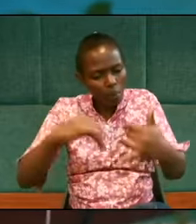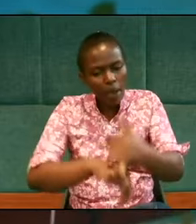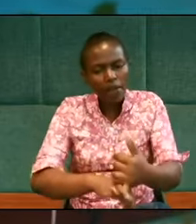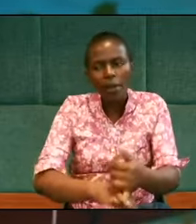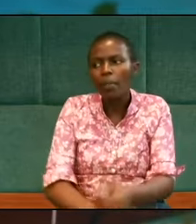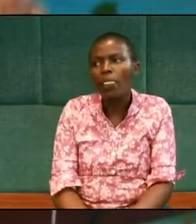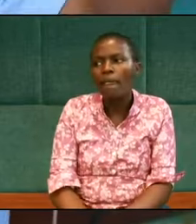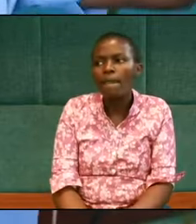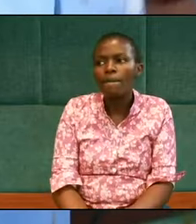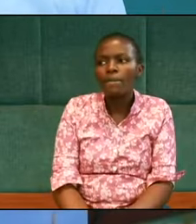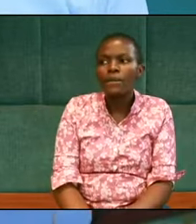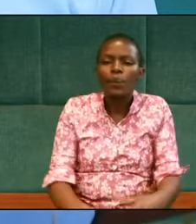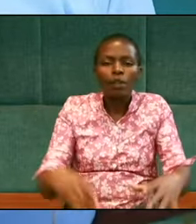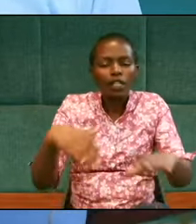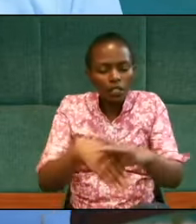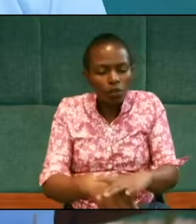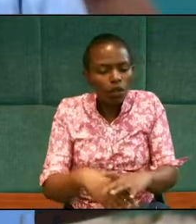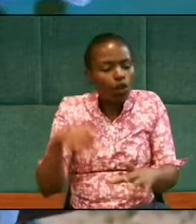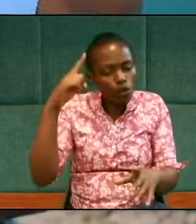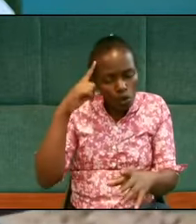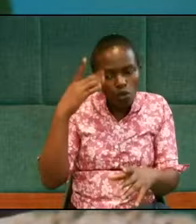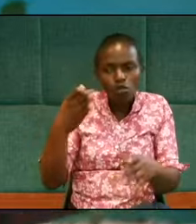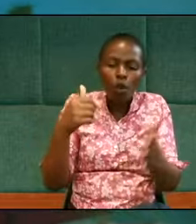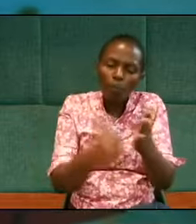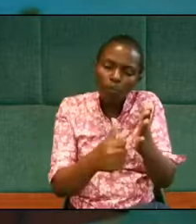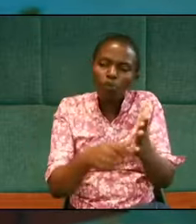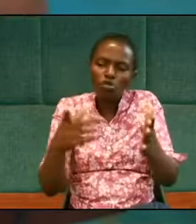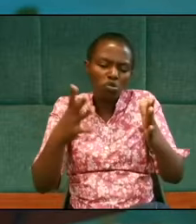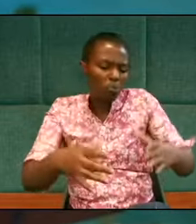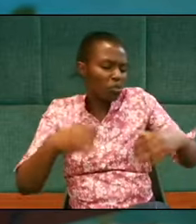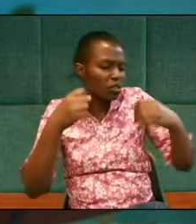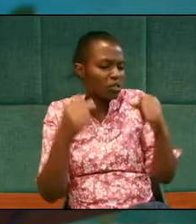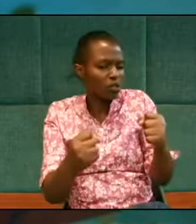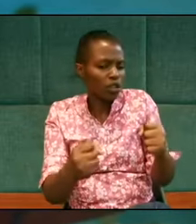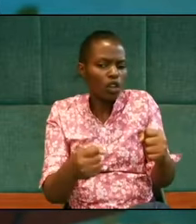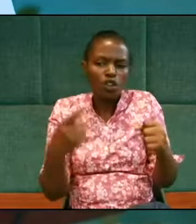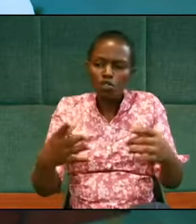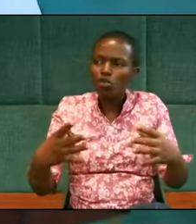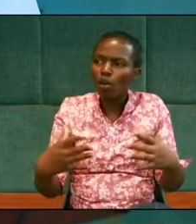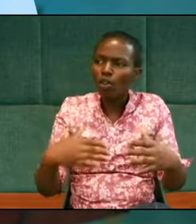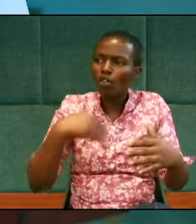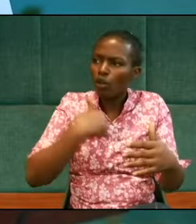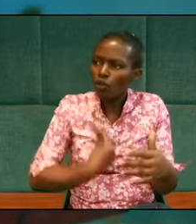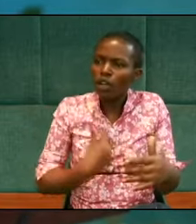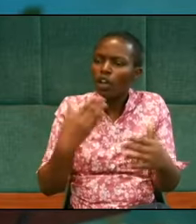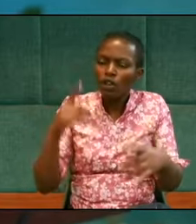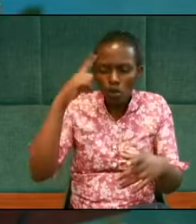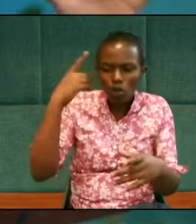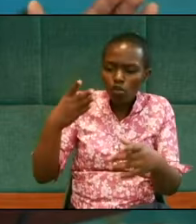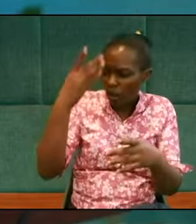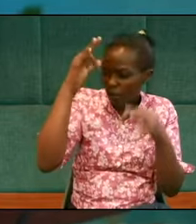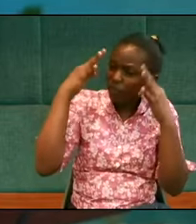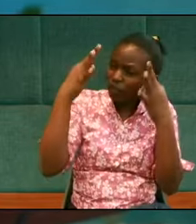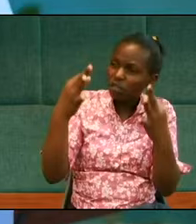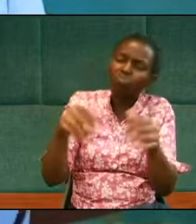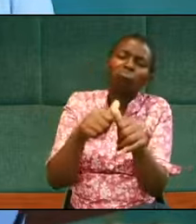marry. It includes knowing your purpose, knowing your potential, knowing your heritage, knowing your destiny. Ladies